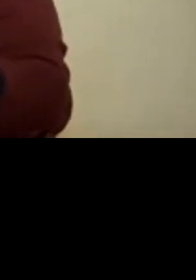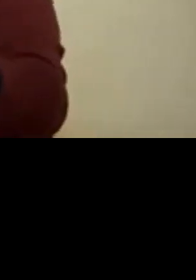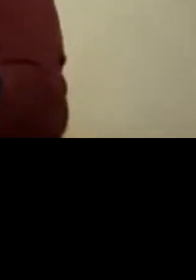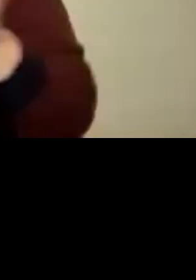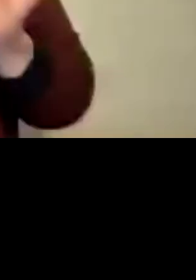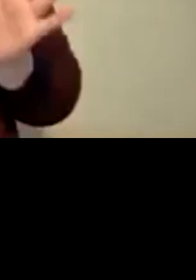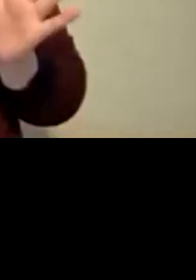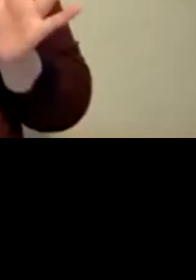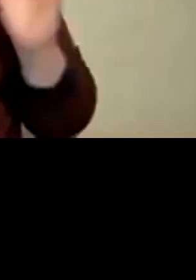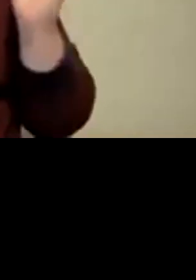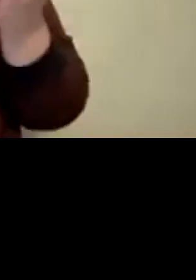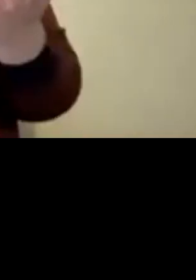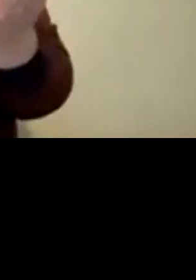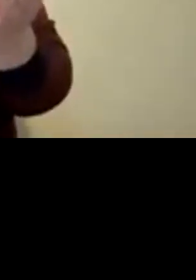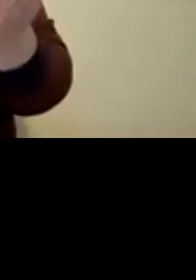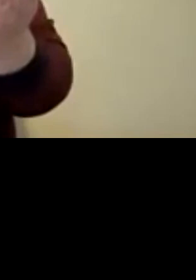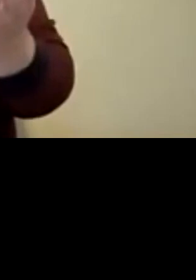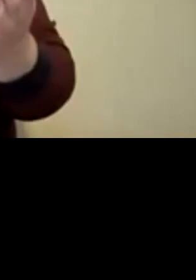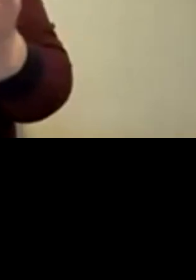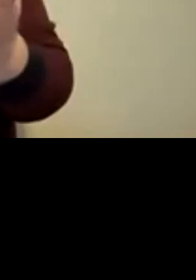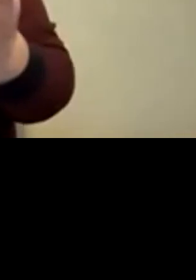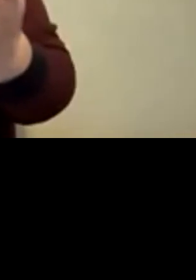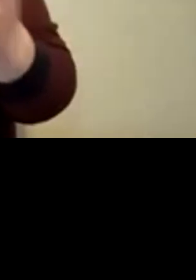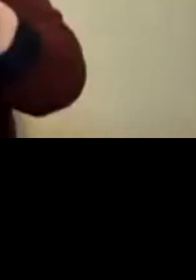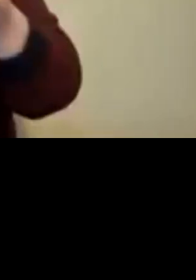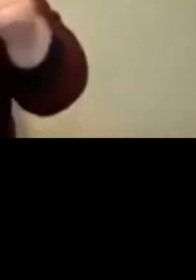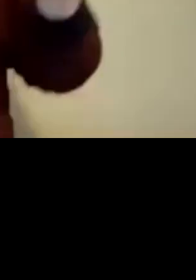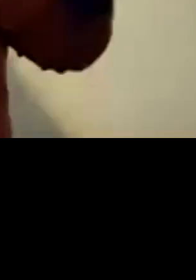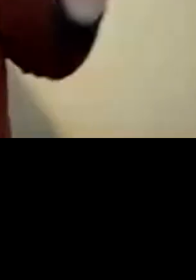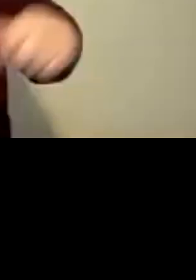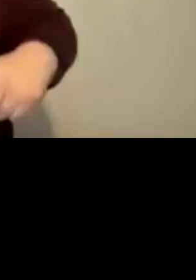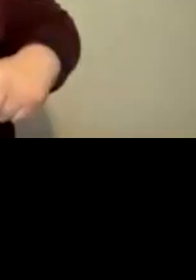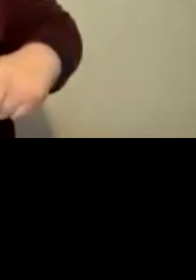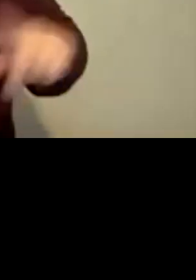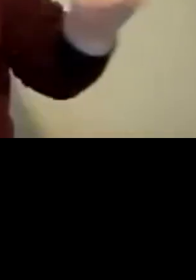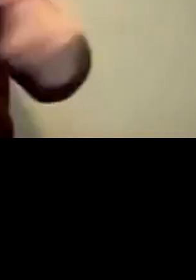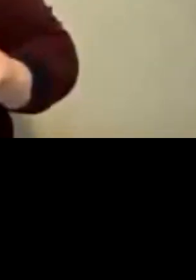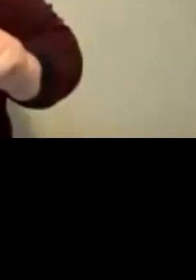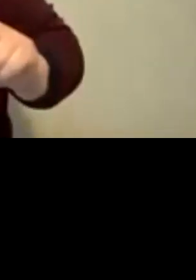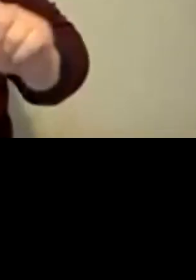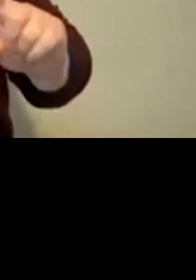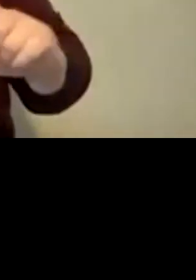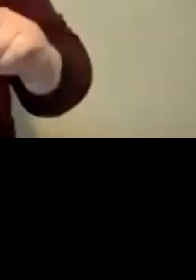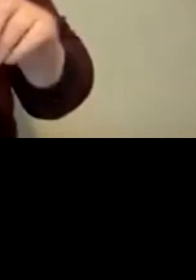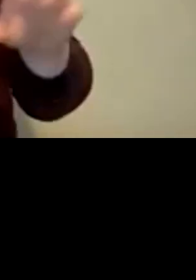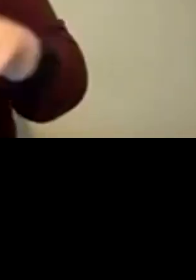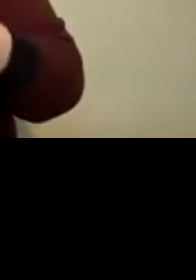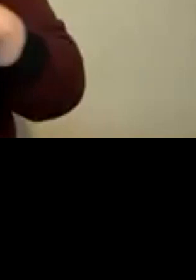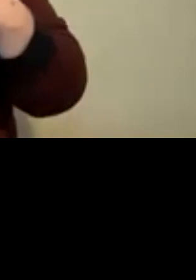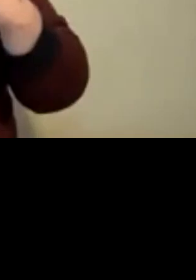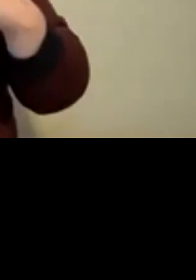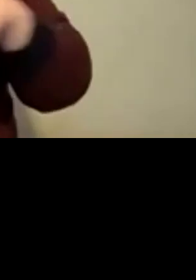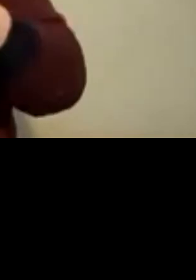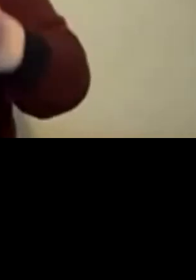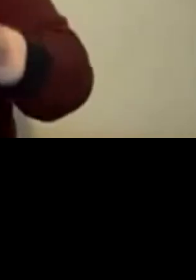So we'll kind of see there, and then for our larger scale trial, we'll do time points that are further out as well to